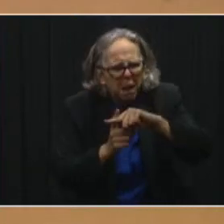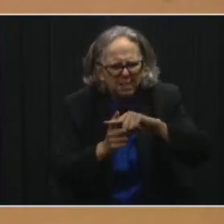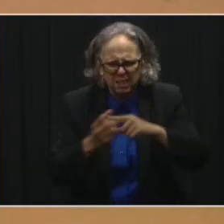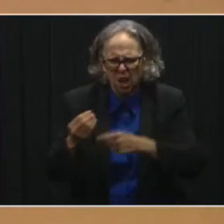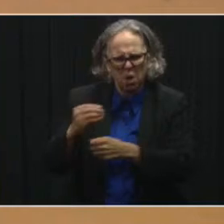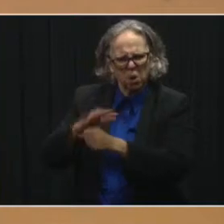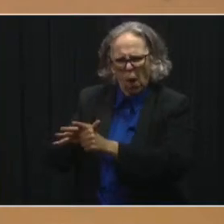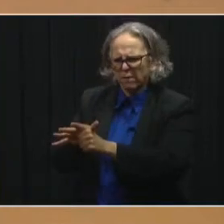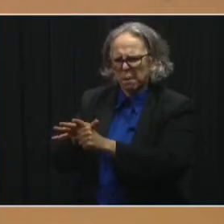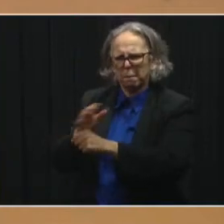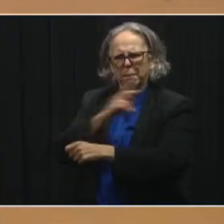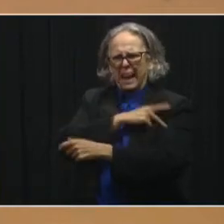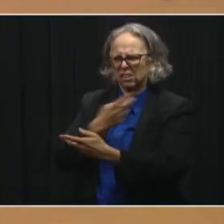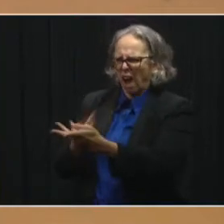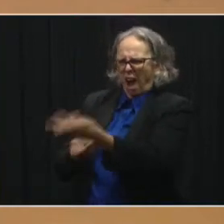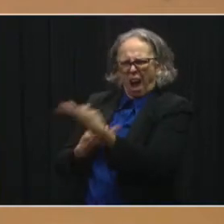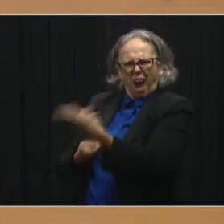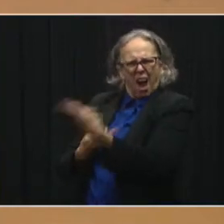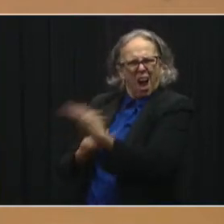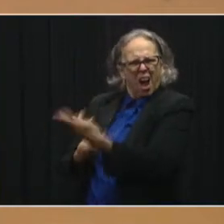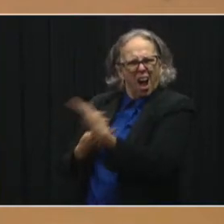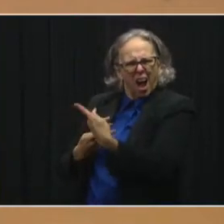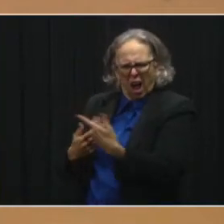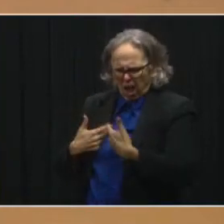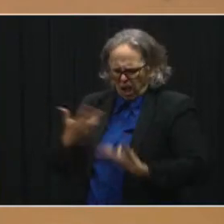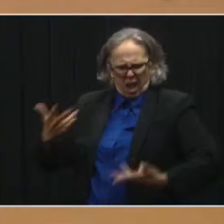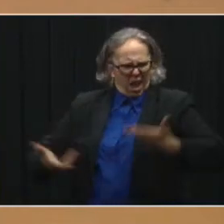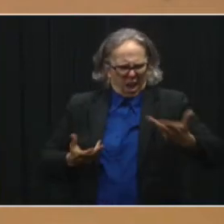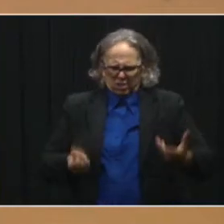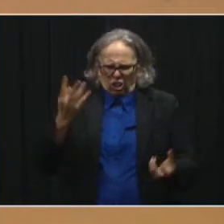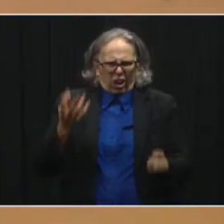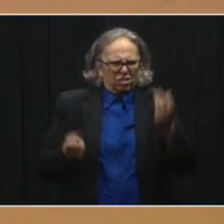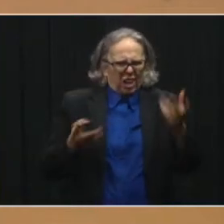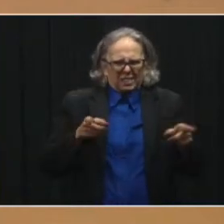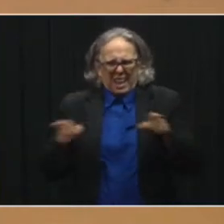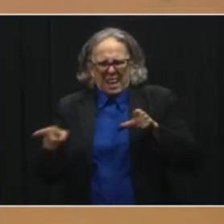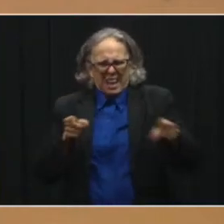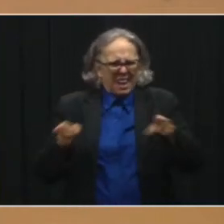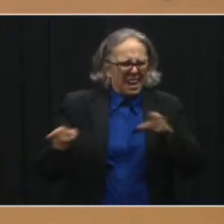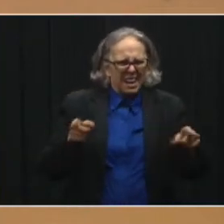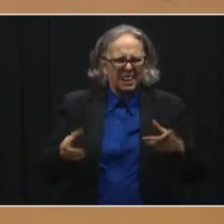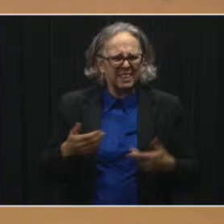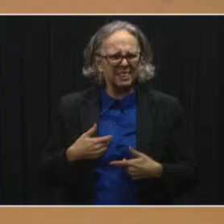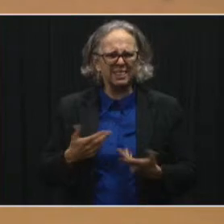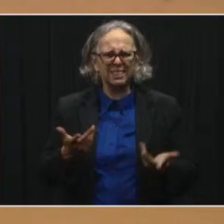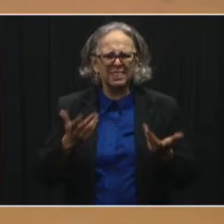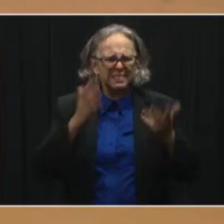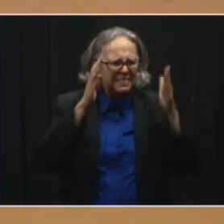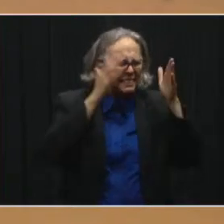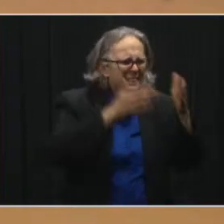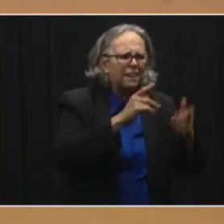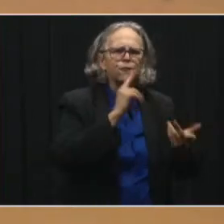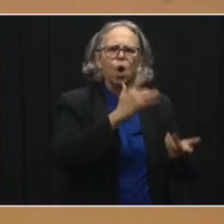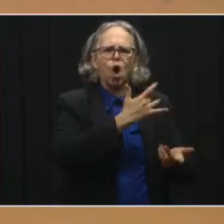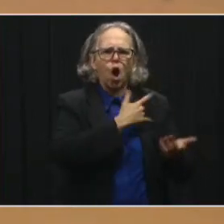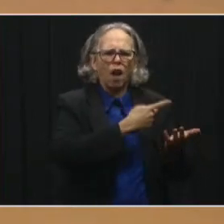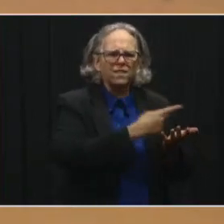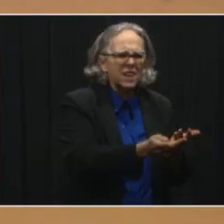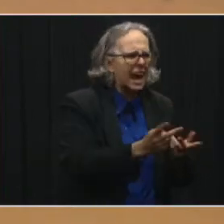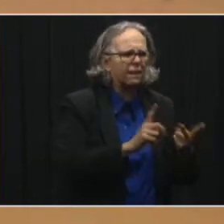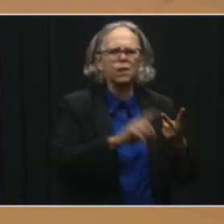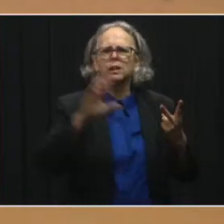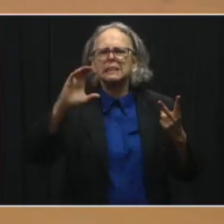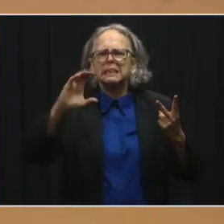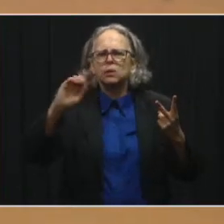give us any capability to handle the heart failure, the COPD exacerbations, your acute appendicitis.